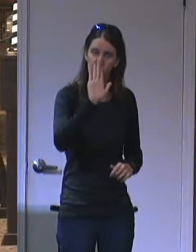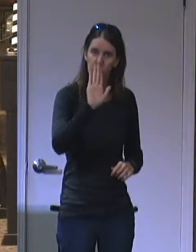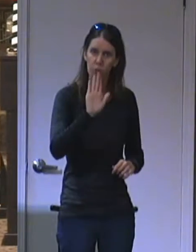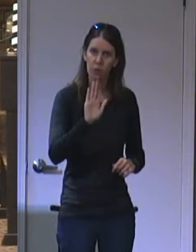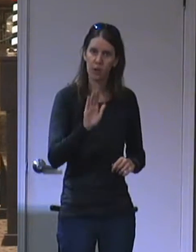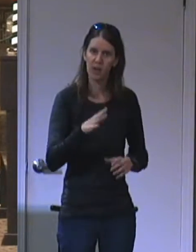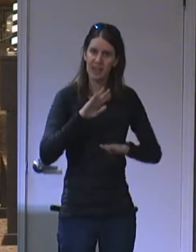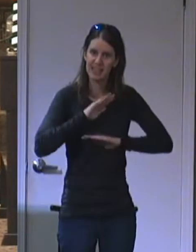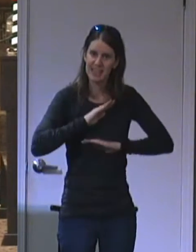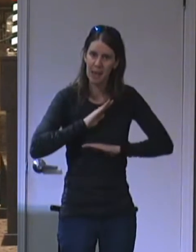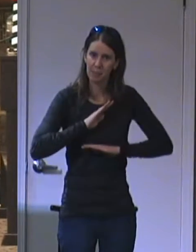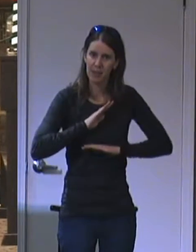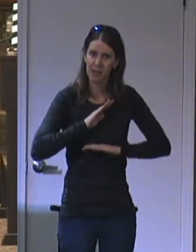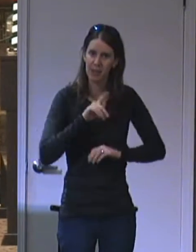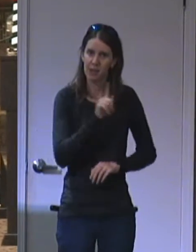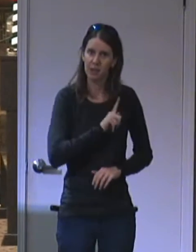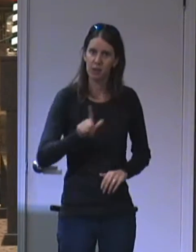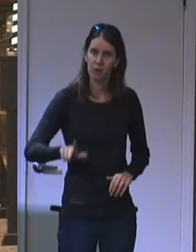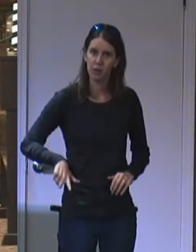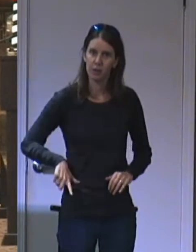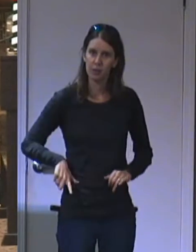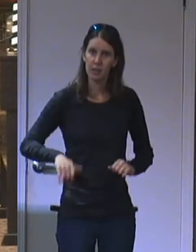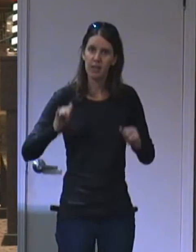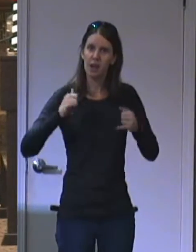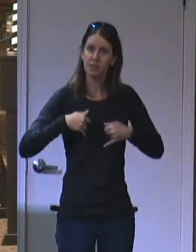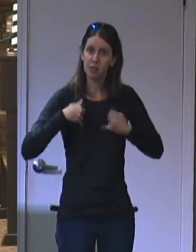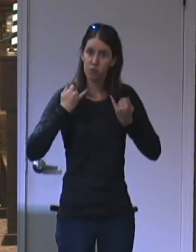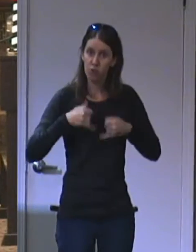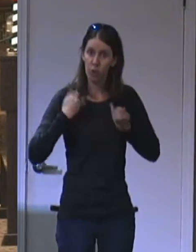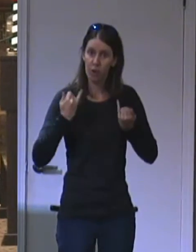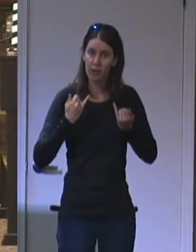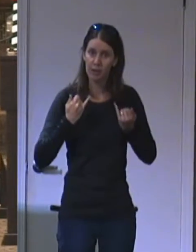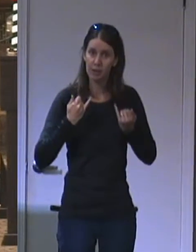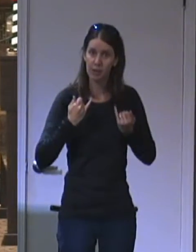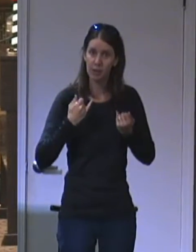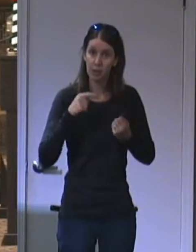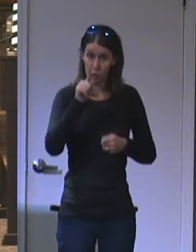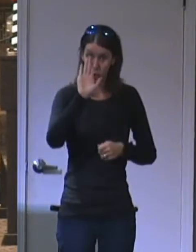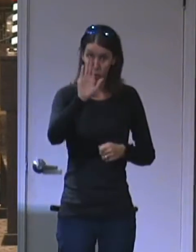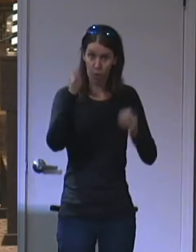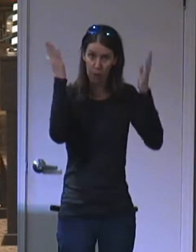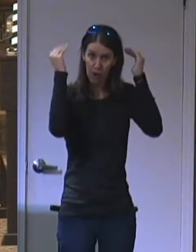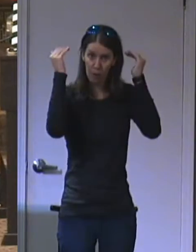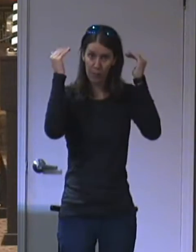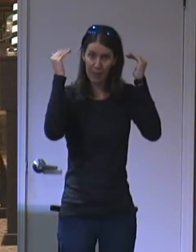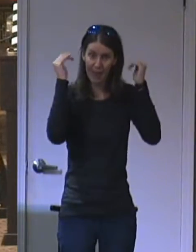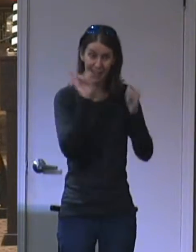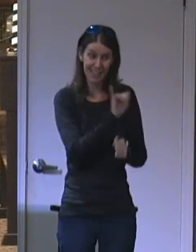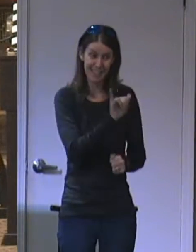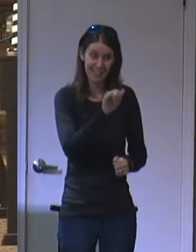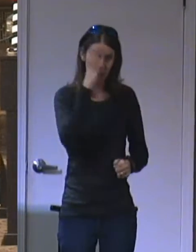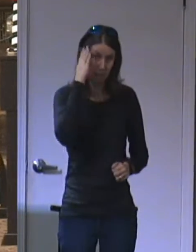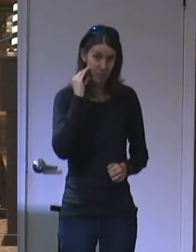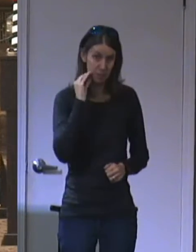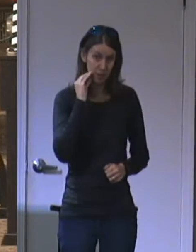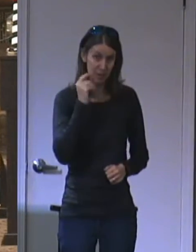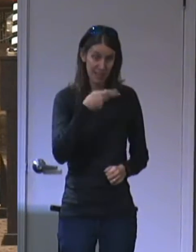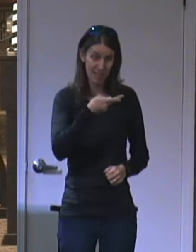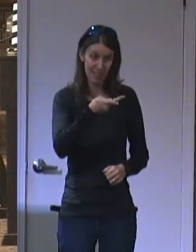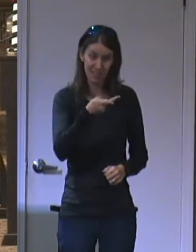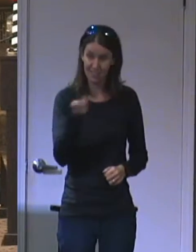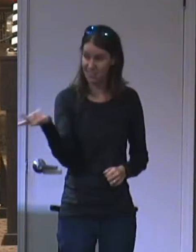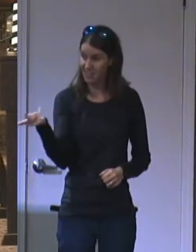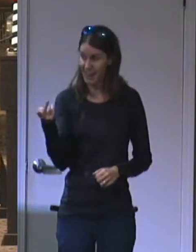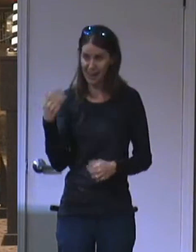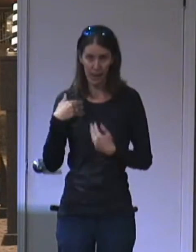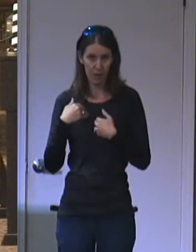that knows the contentment of the Lord and the joy of the Lord in their life and has hope in the same situation they're in and